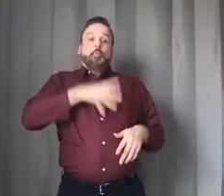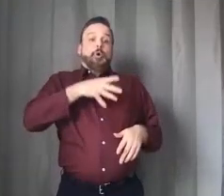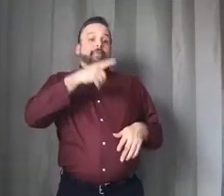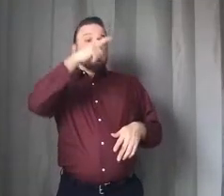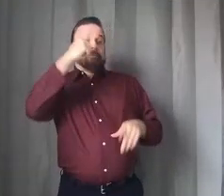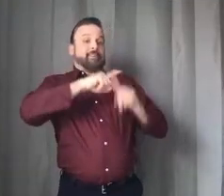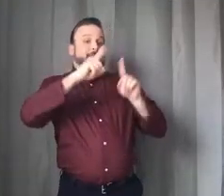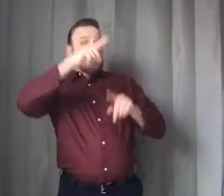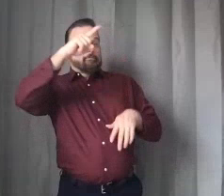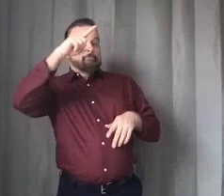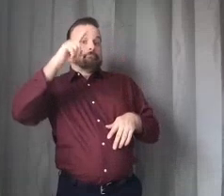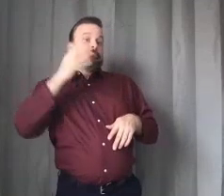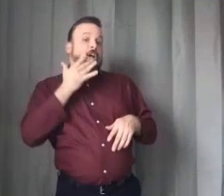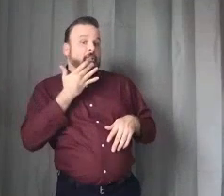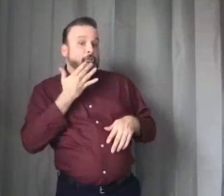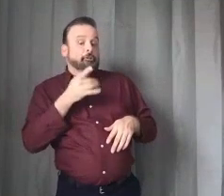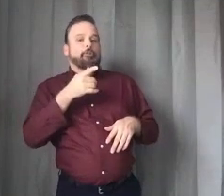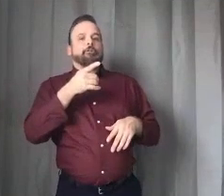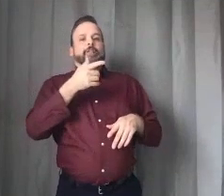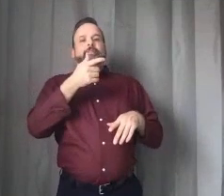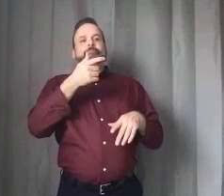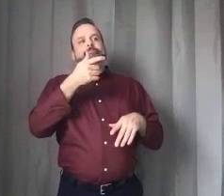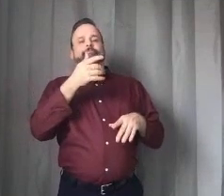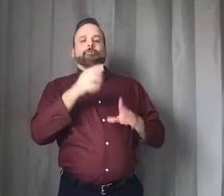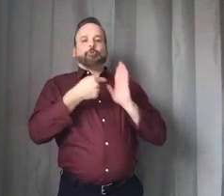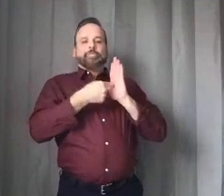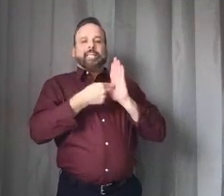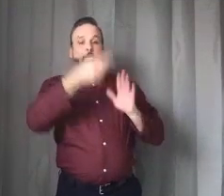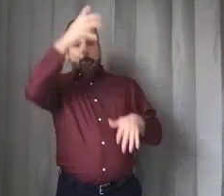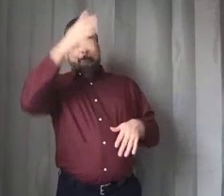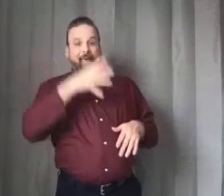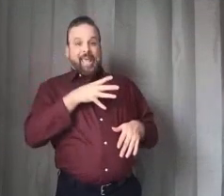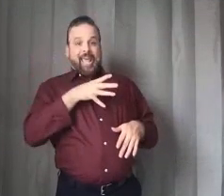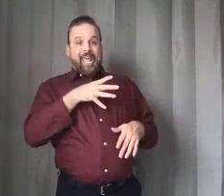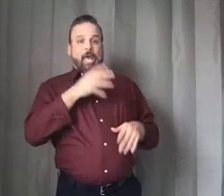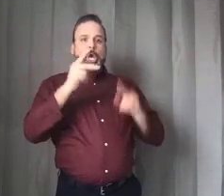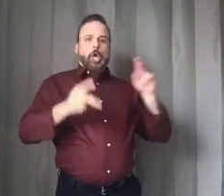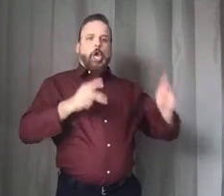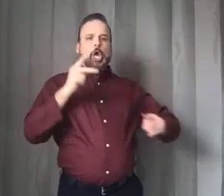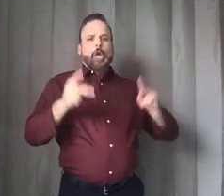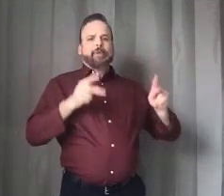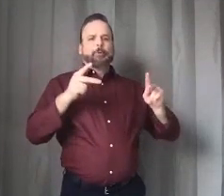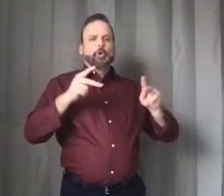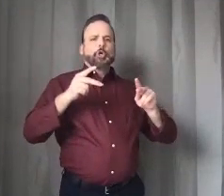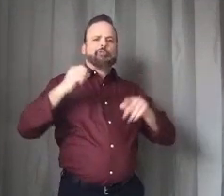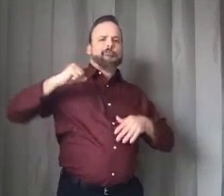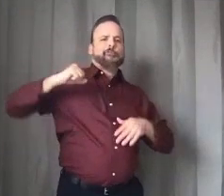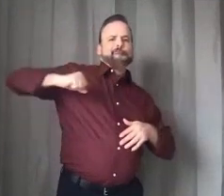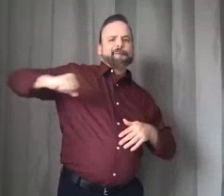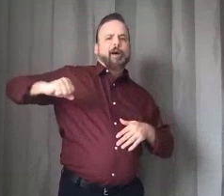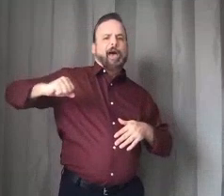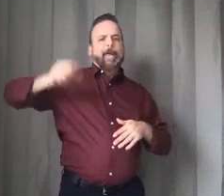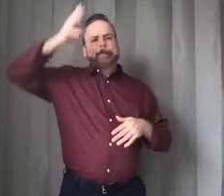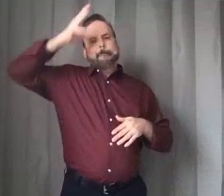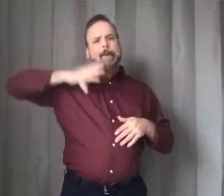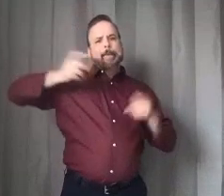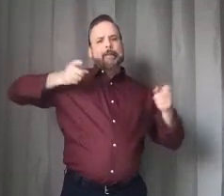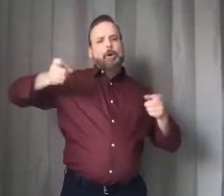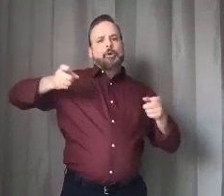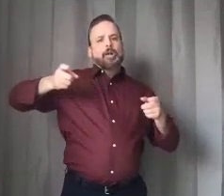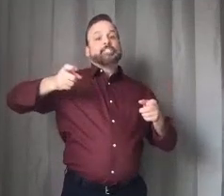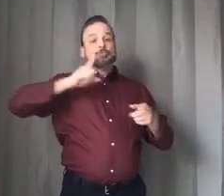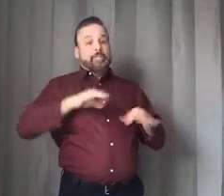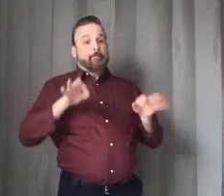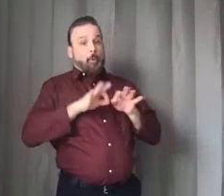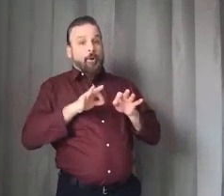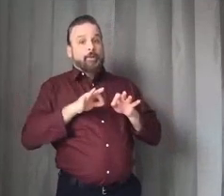you're a male, which is why I tend to not just, when people go on these like, fight the patriarchy things, I think that's important. But I'm also like, well, Black